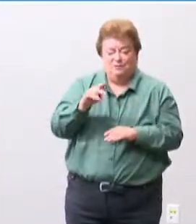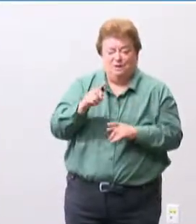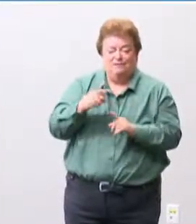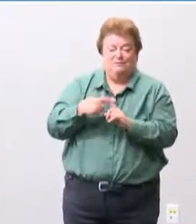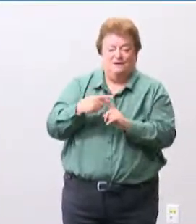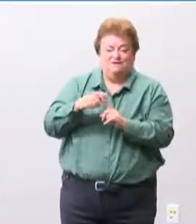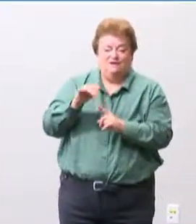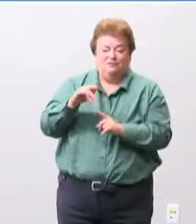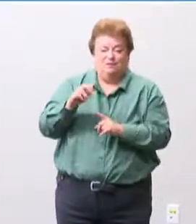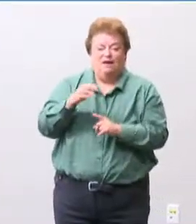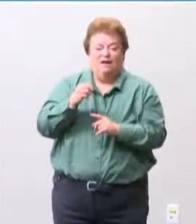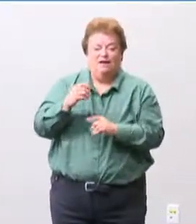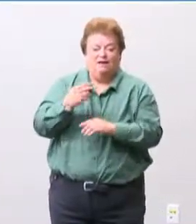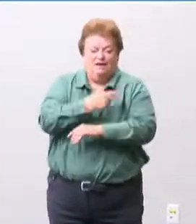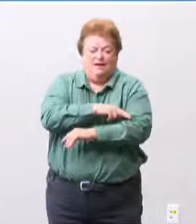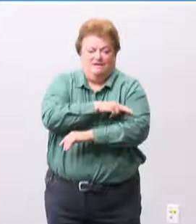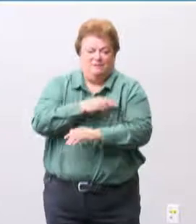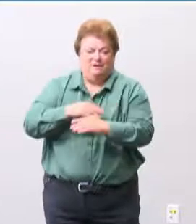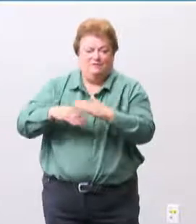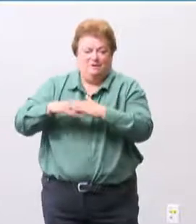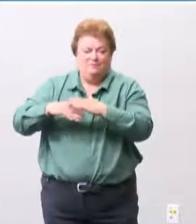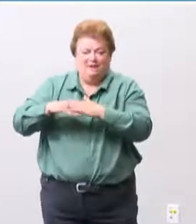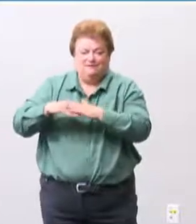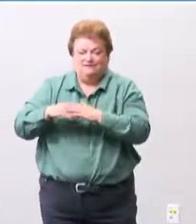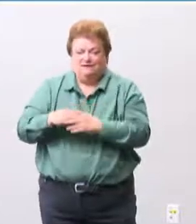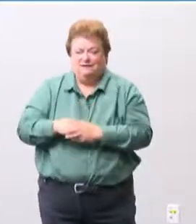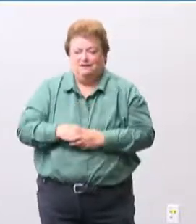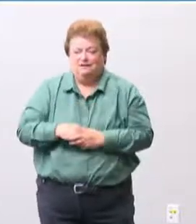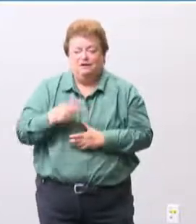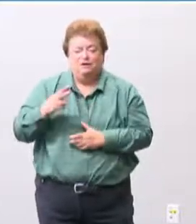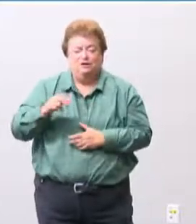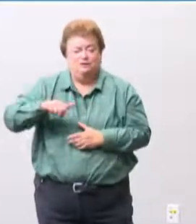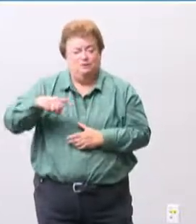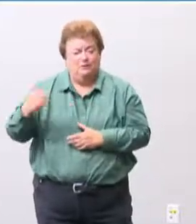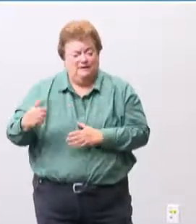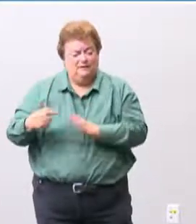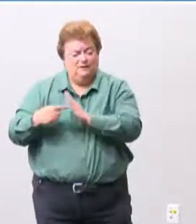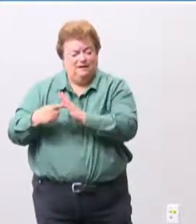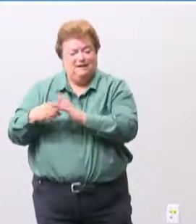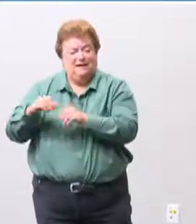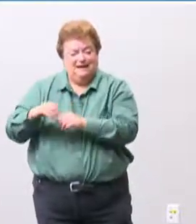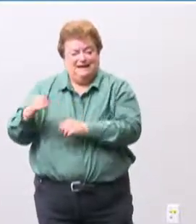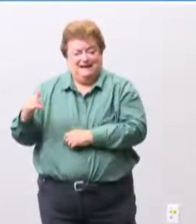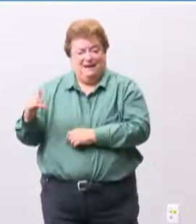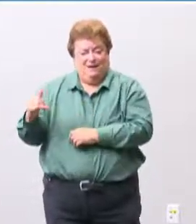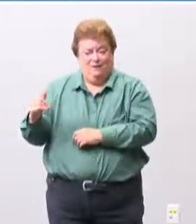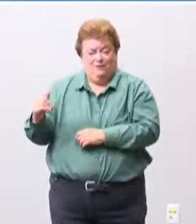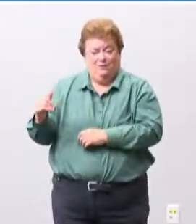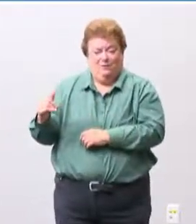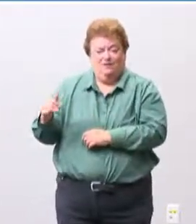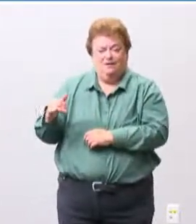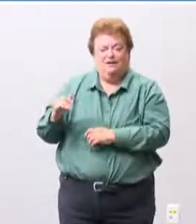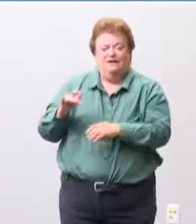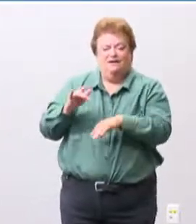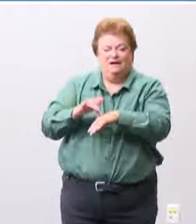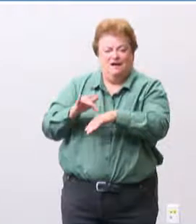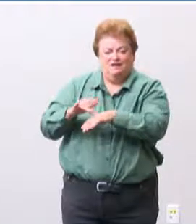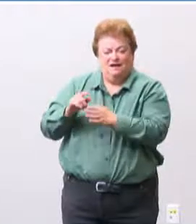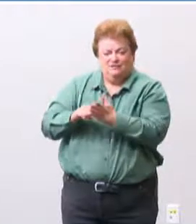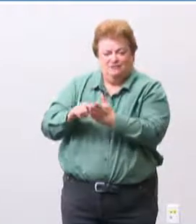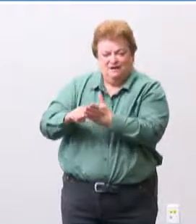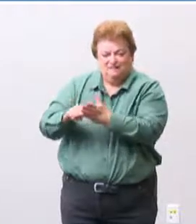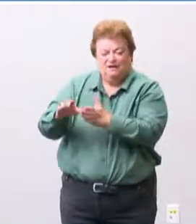rate, and hospital capacity. 2 other indicators continue to be in the yellow category: contact tracing